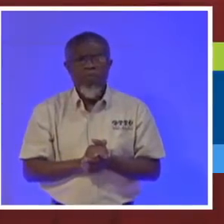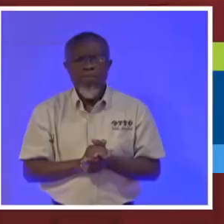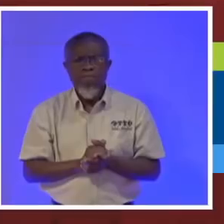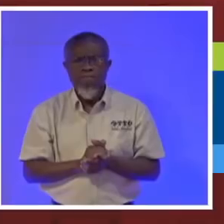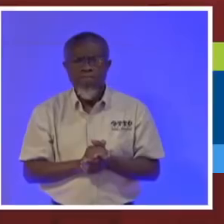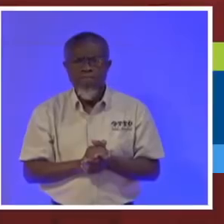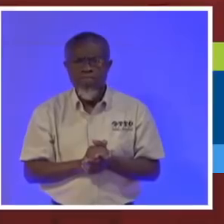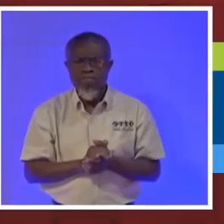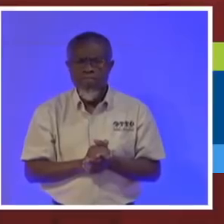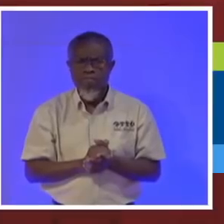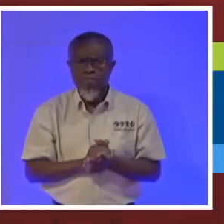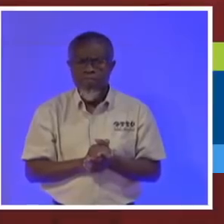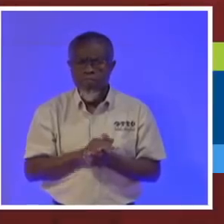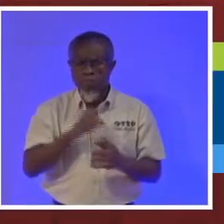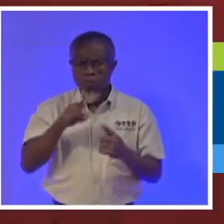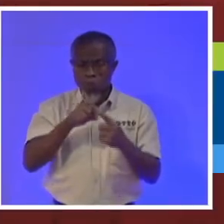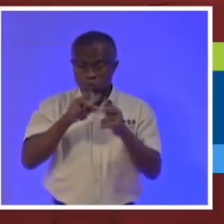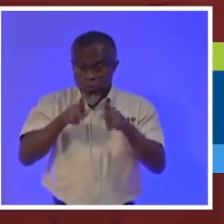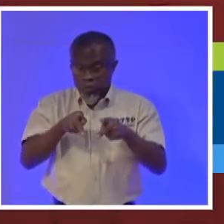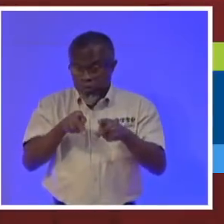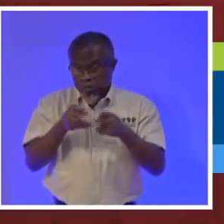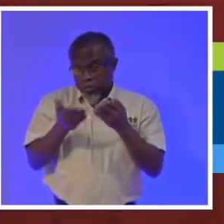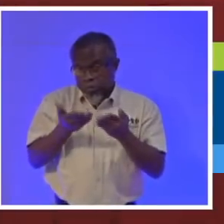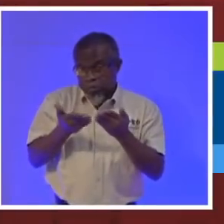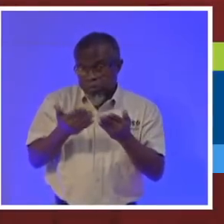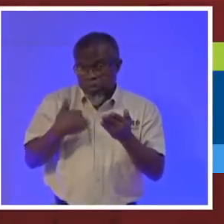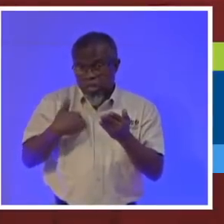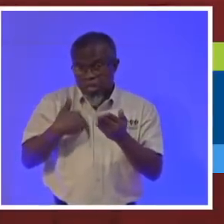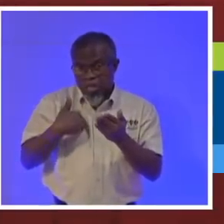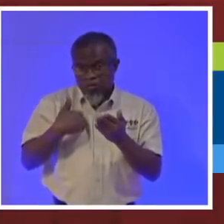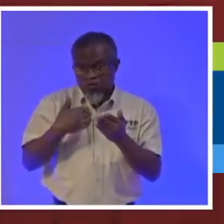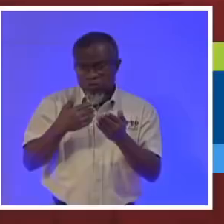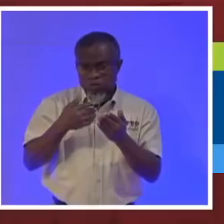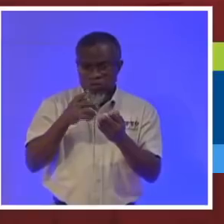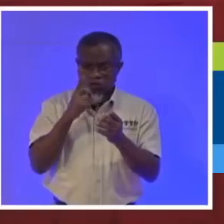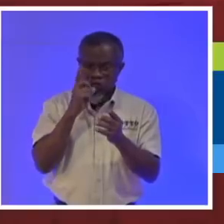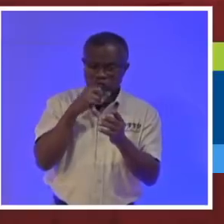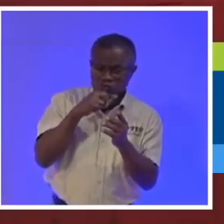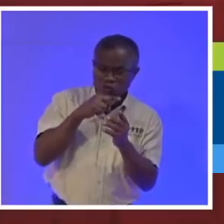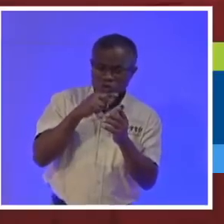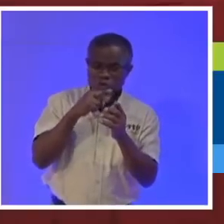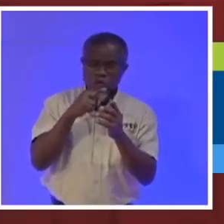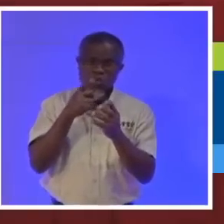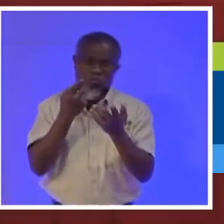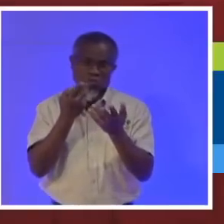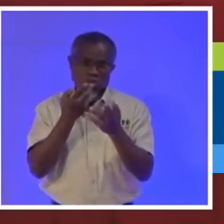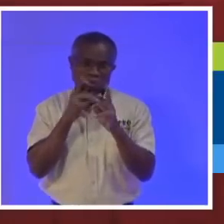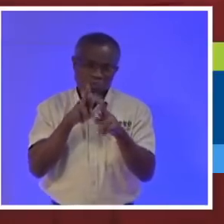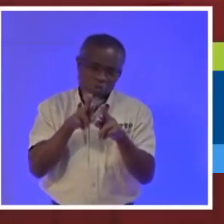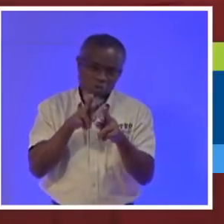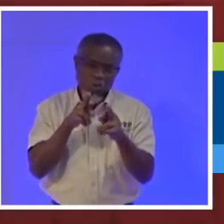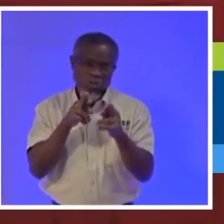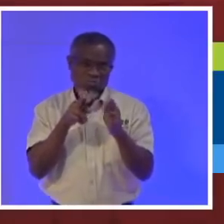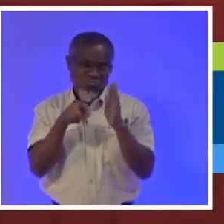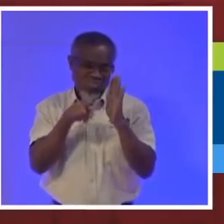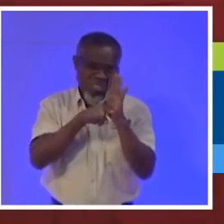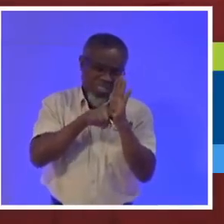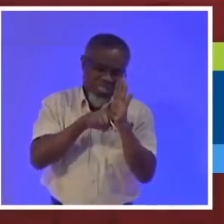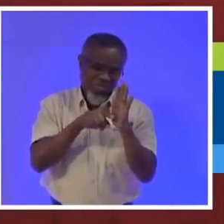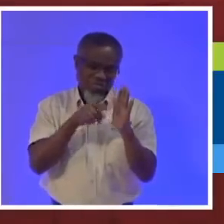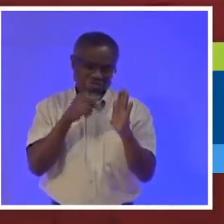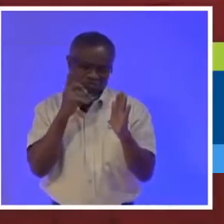people there's a margin of false and positive results, of course, with those. But what happens when people are getting positive antigen tests at